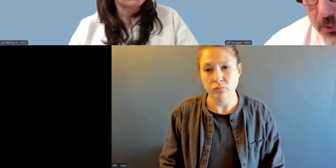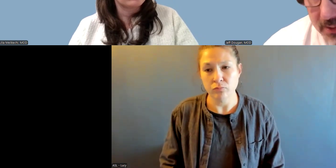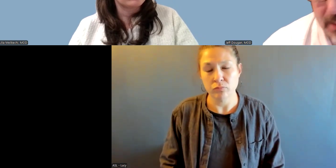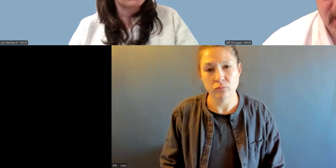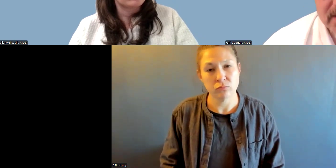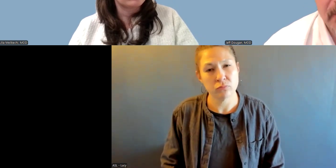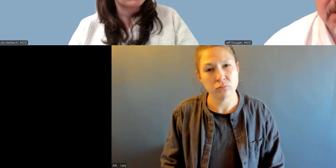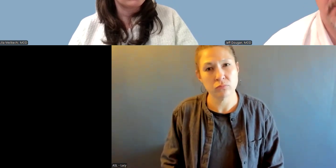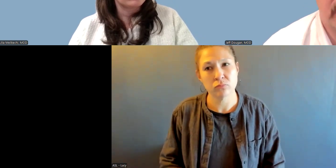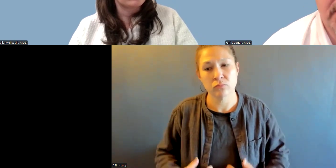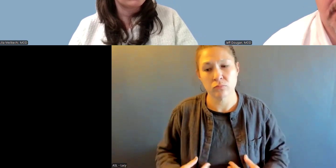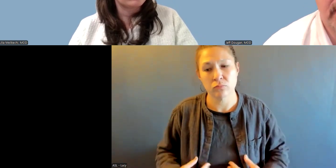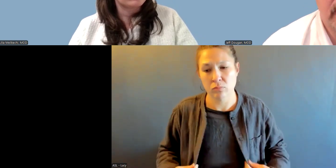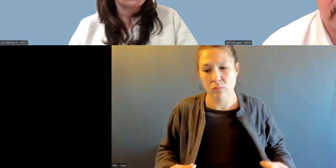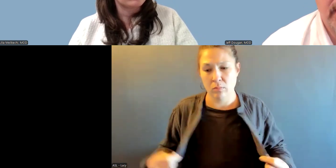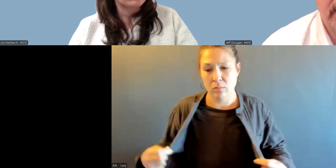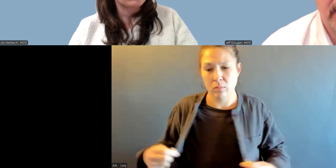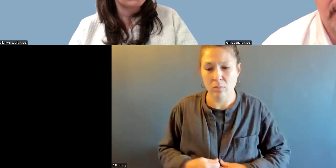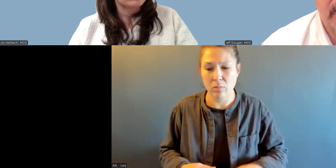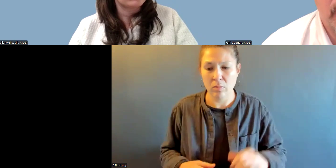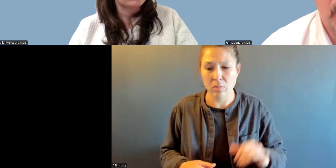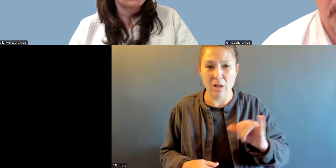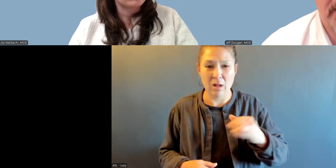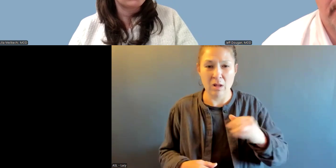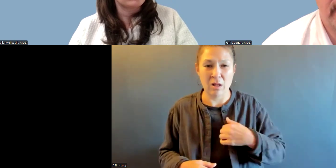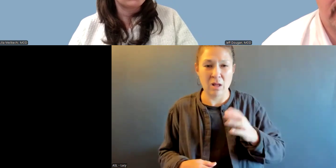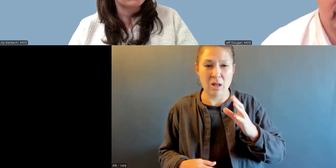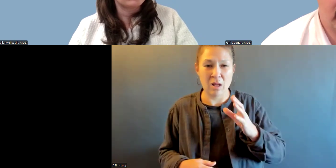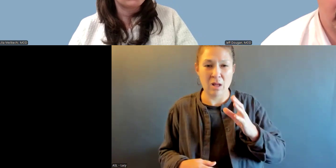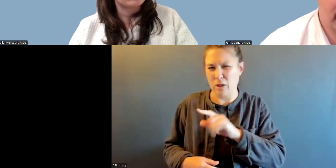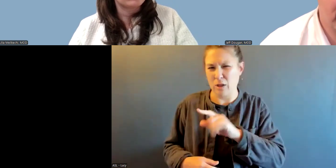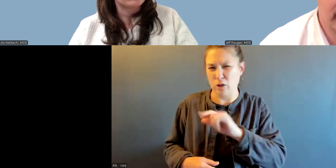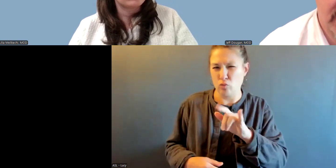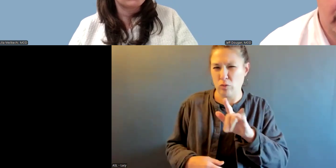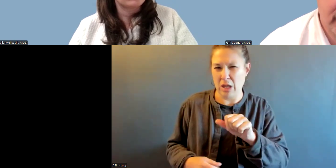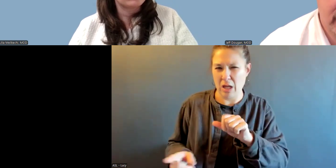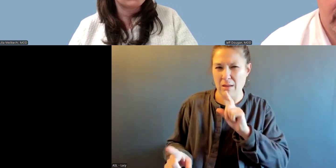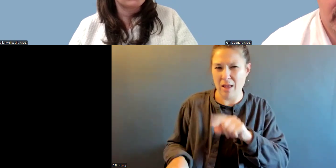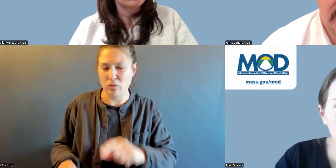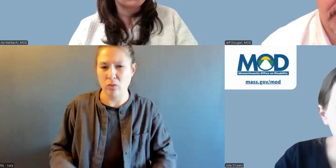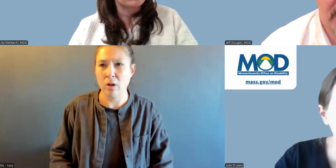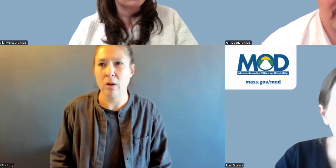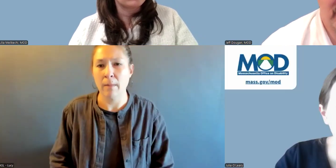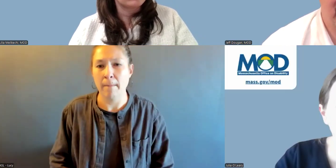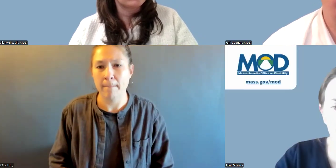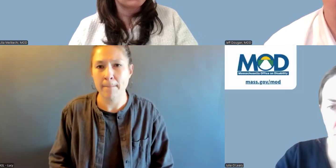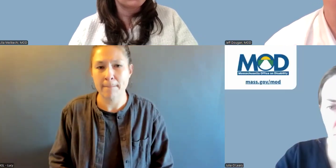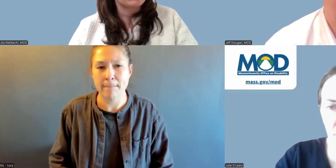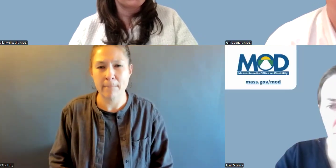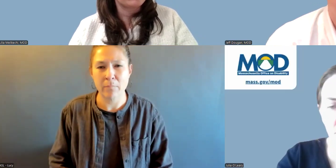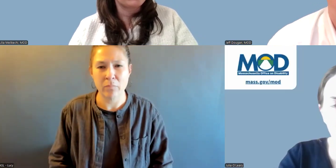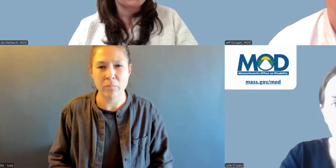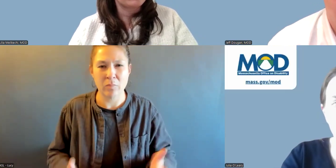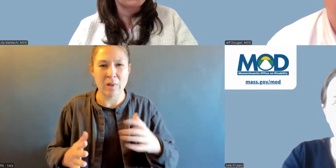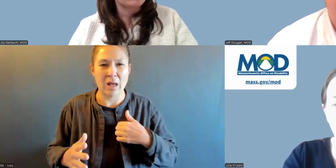guess, Julia, I would ask one simple question. Would there be I mean, I always I'm sorry, I'm running into a little bit